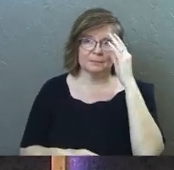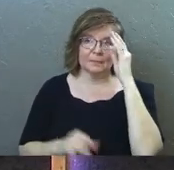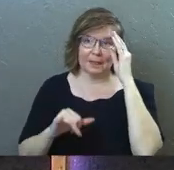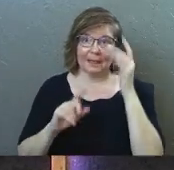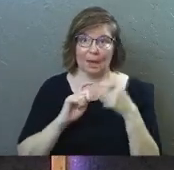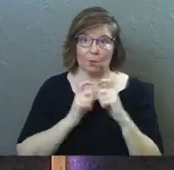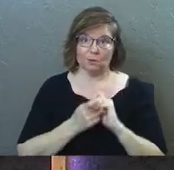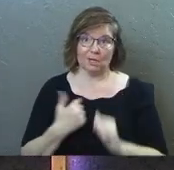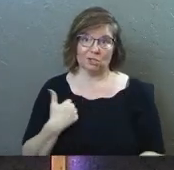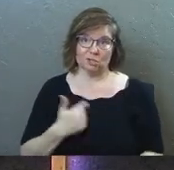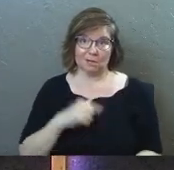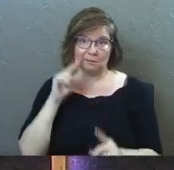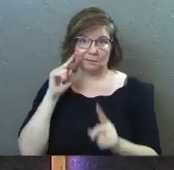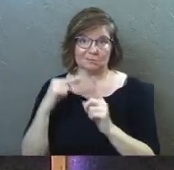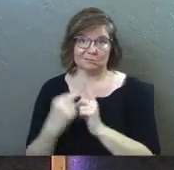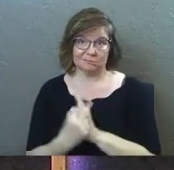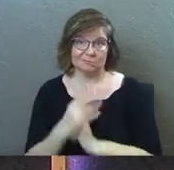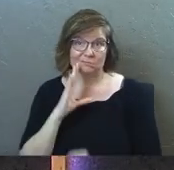That'll change us.